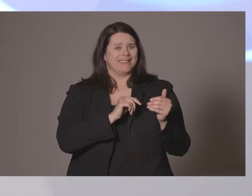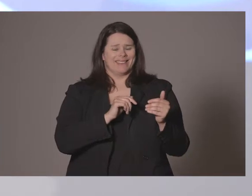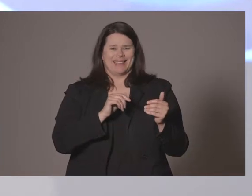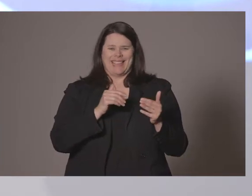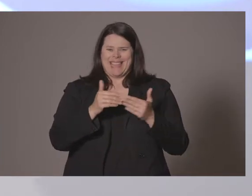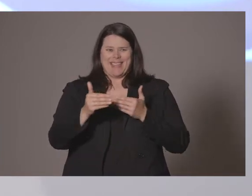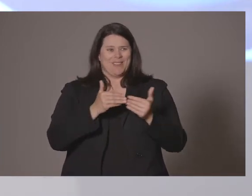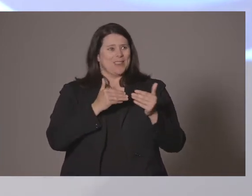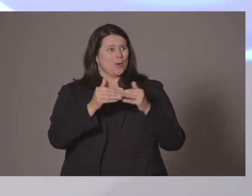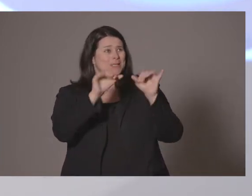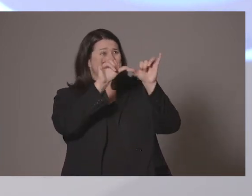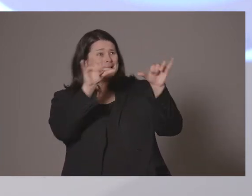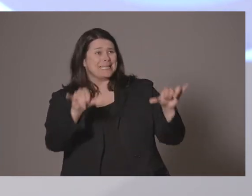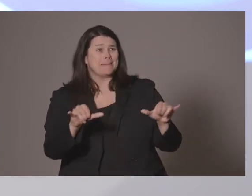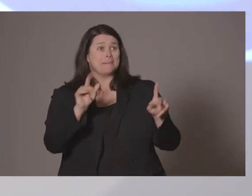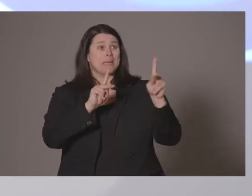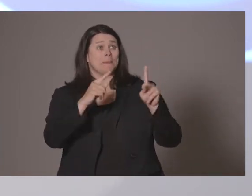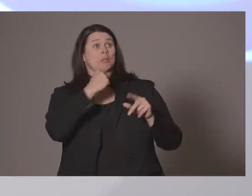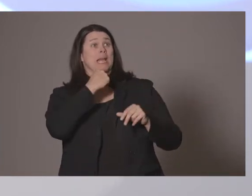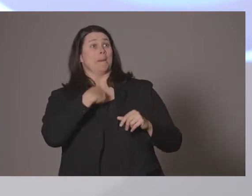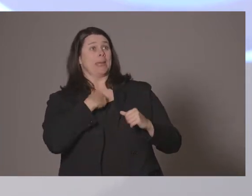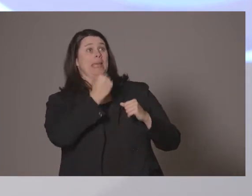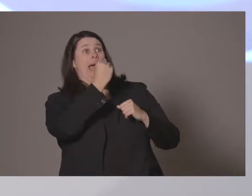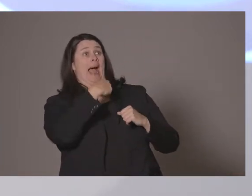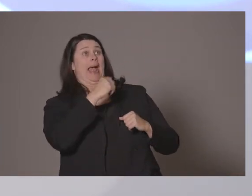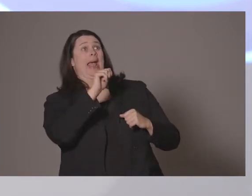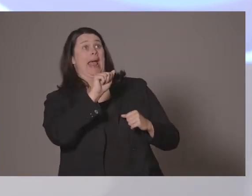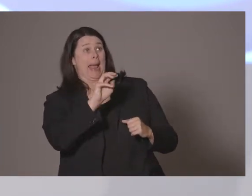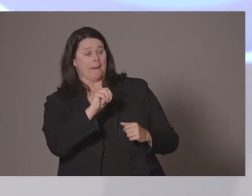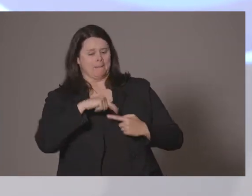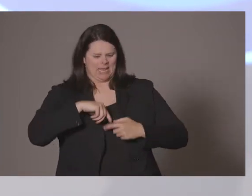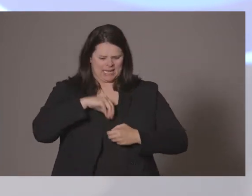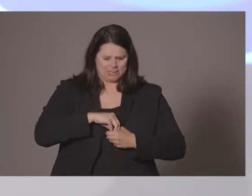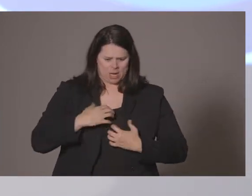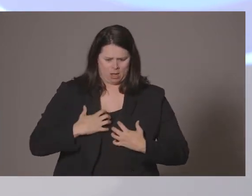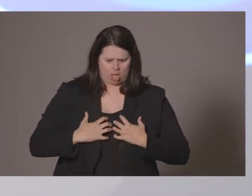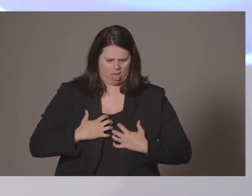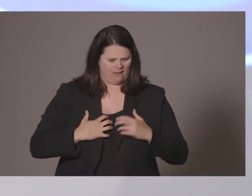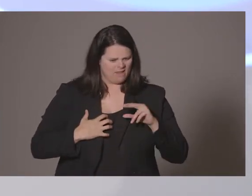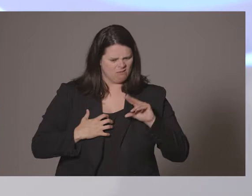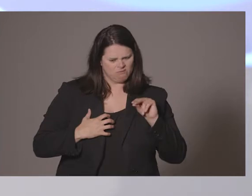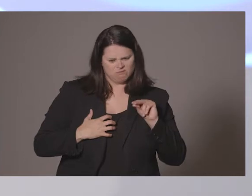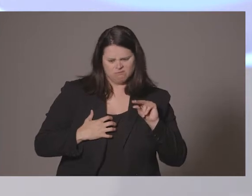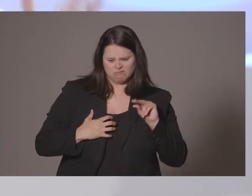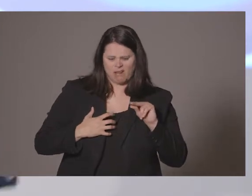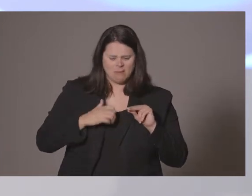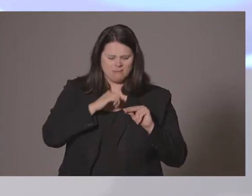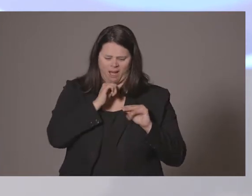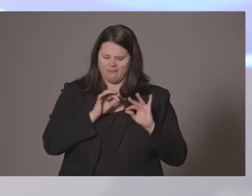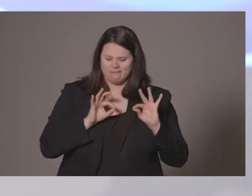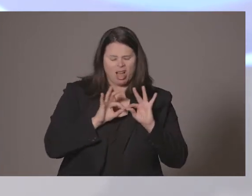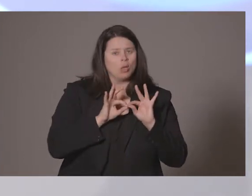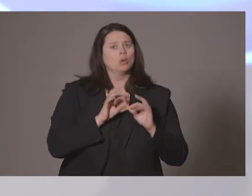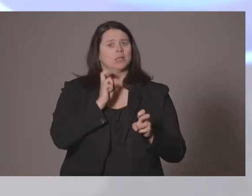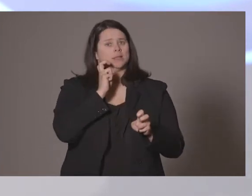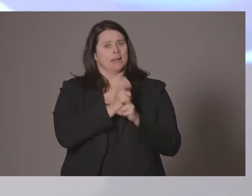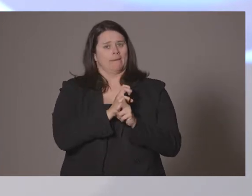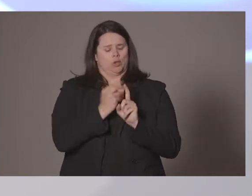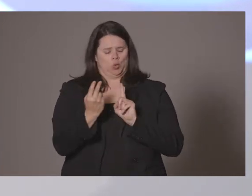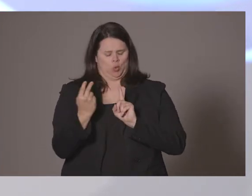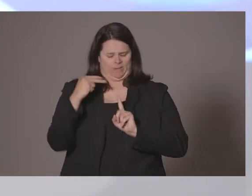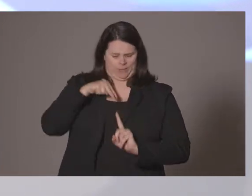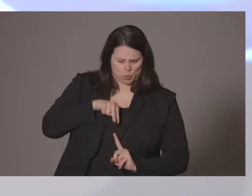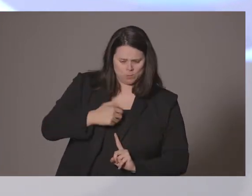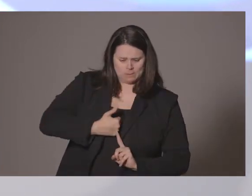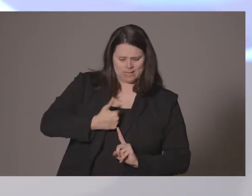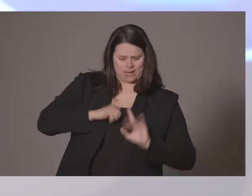and the institutions and the people are telling me otherwise. It is hard work to reintegrate and see yourself as whole